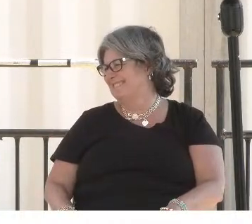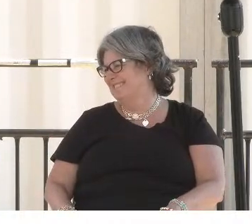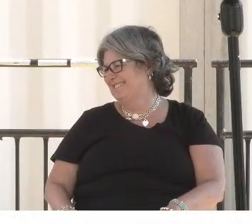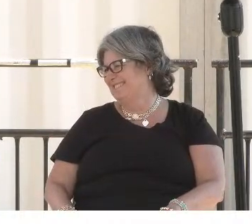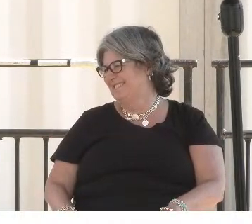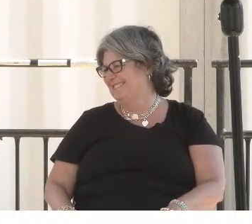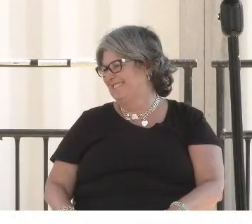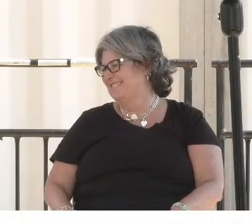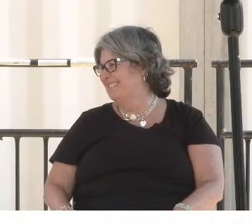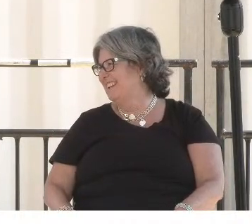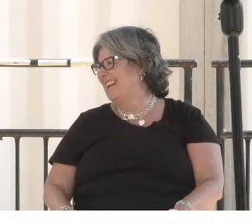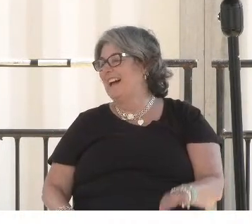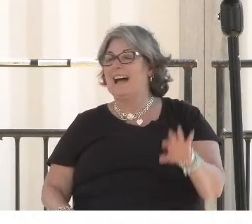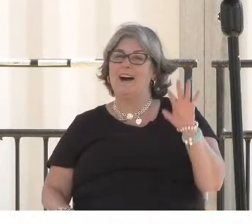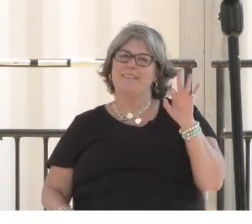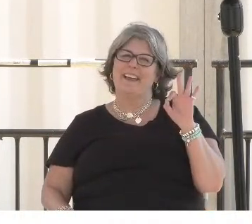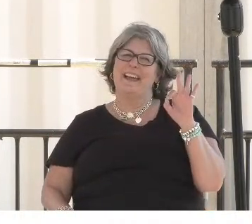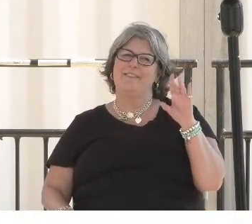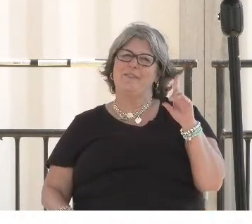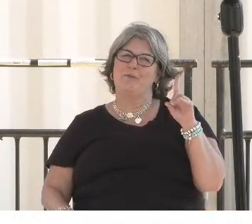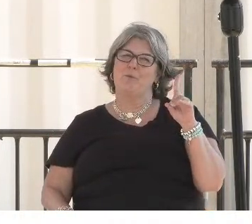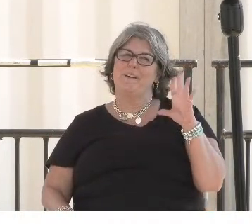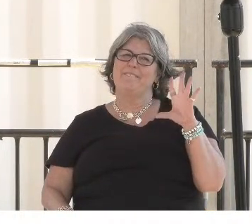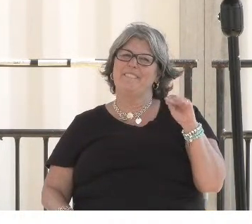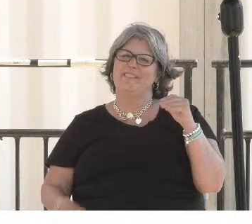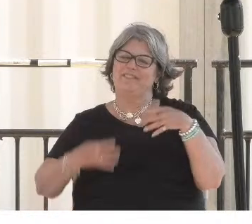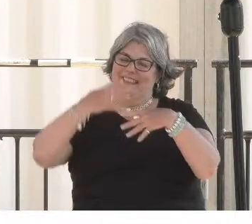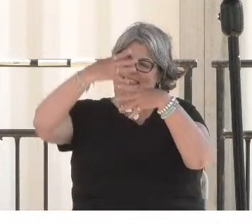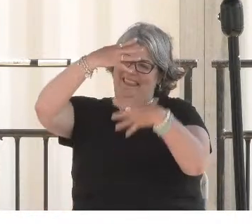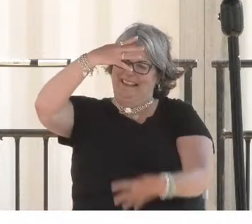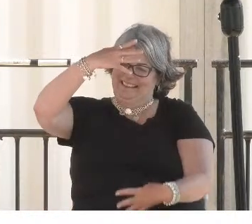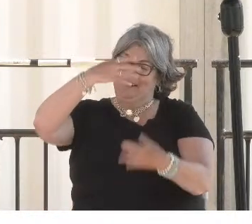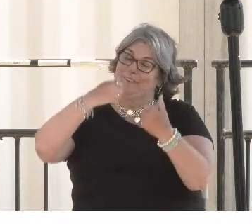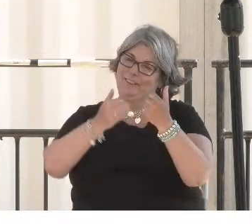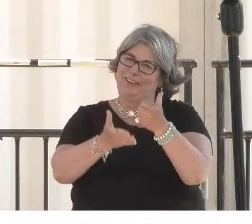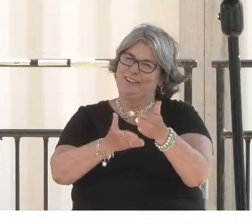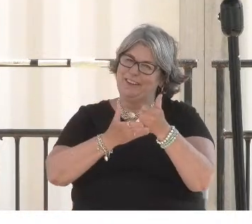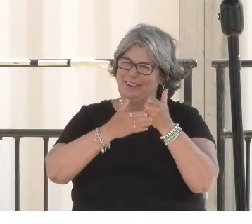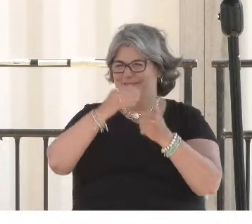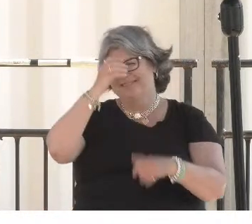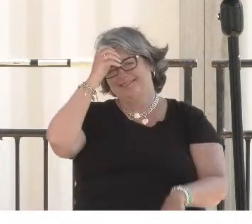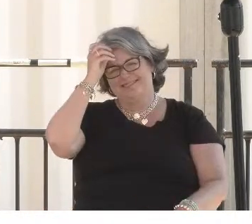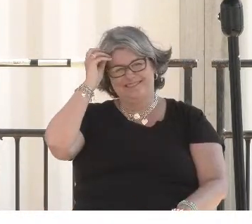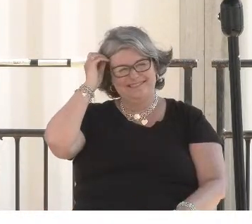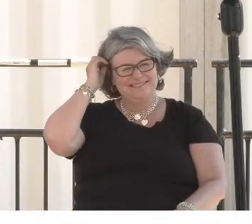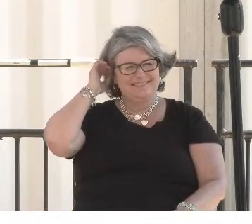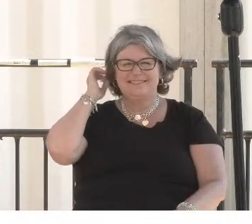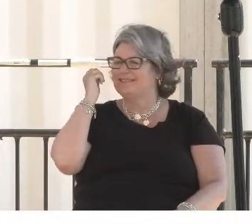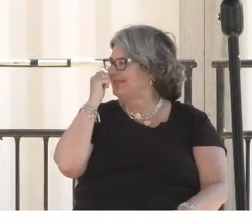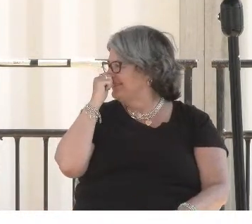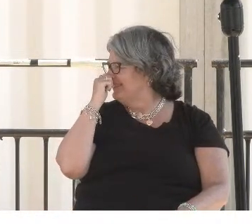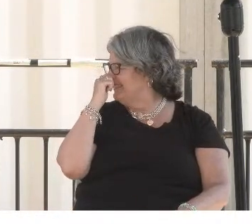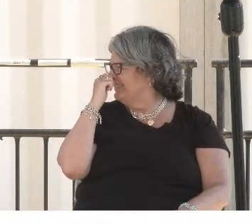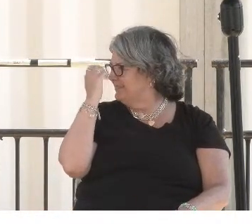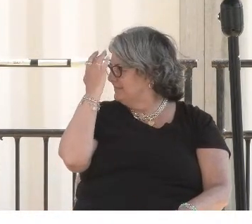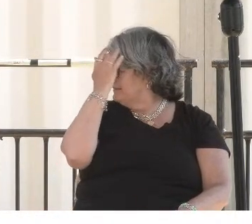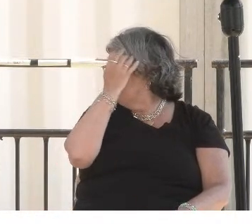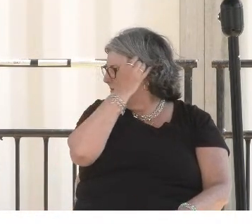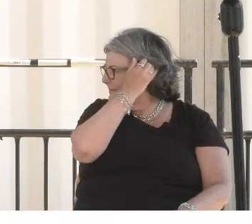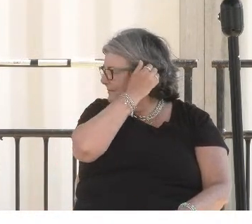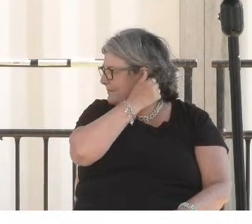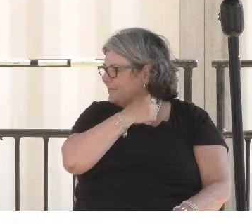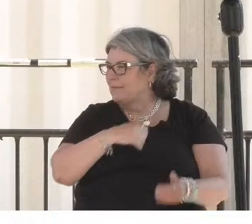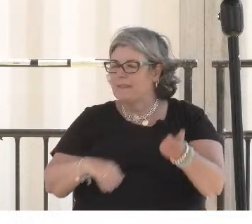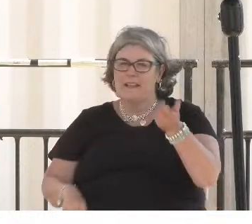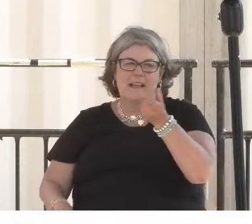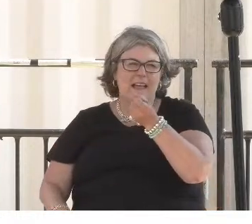F-150 Lightning list myself, so I'm trying to help out as much as I can. Yeah, you're doing your part. You're doing your part. All right, we have just a few minutes left here.